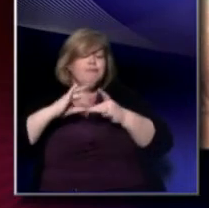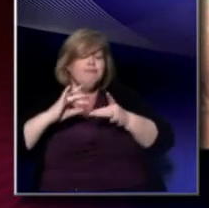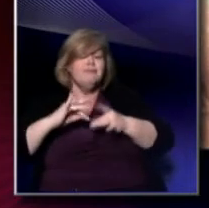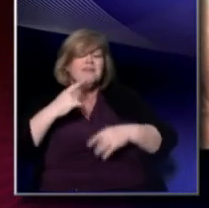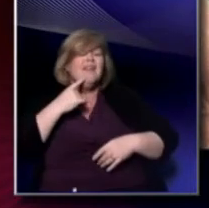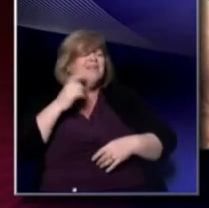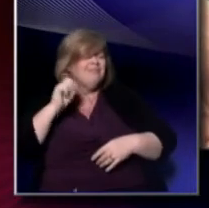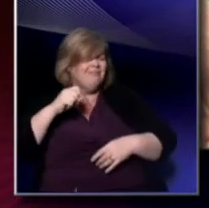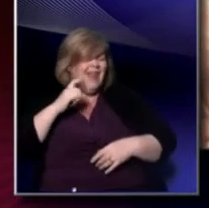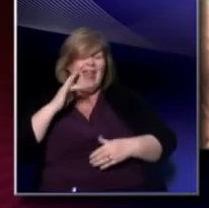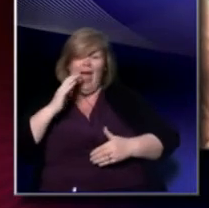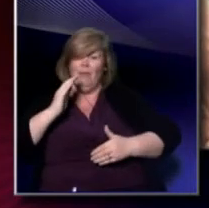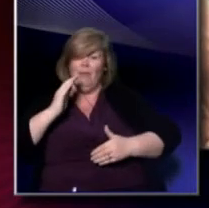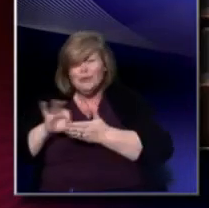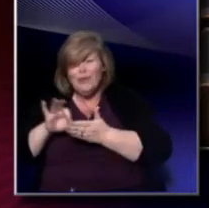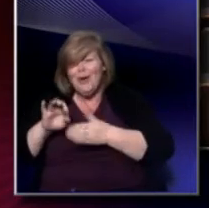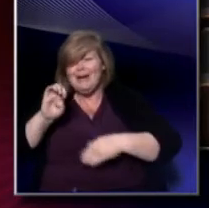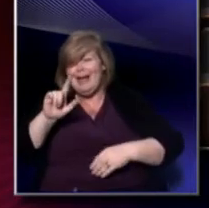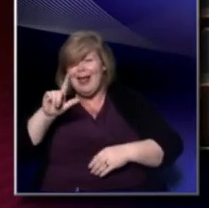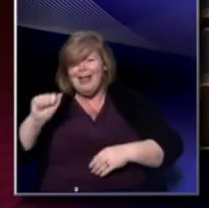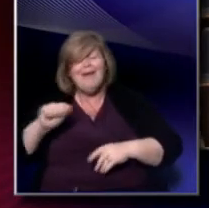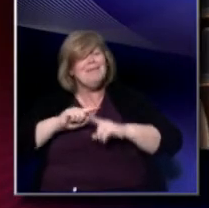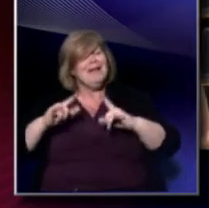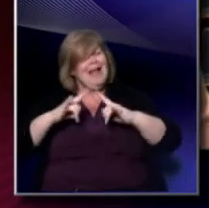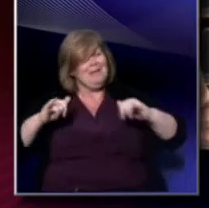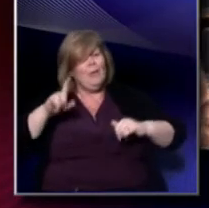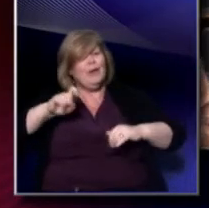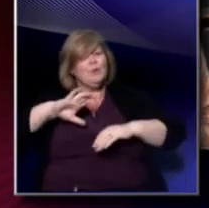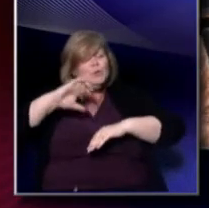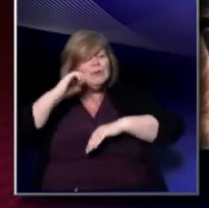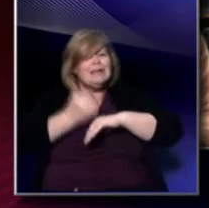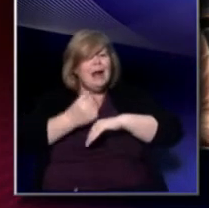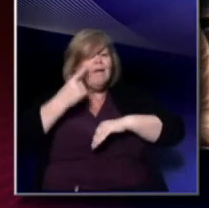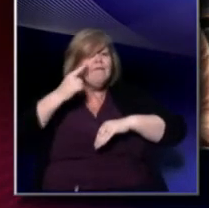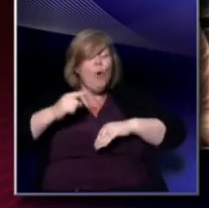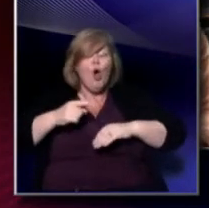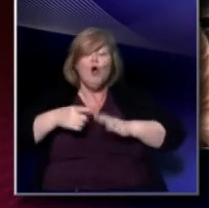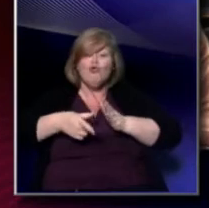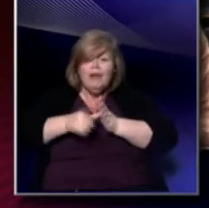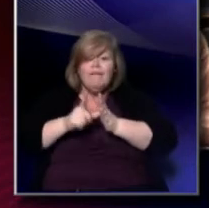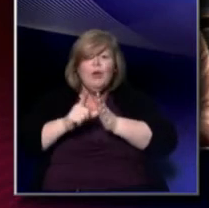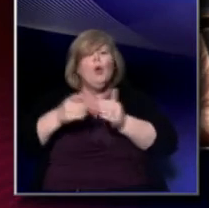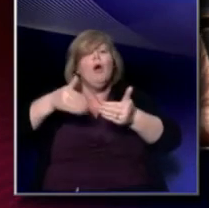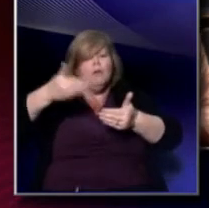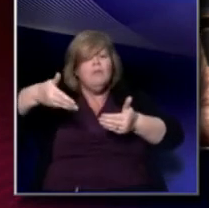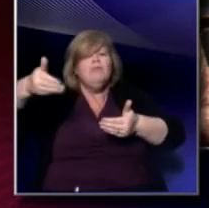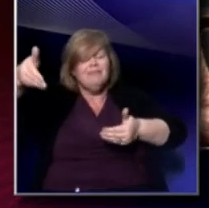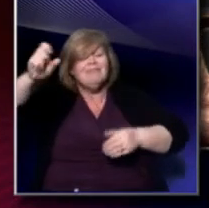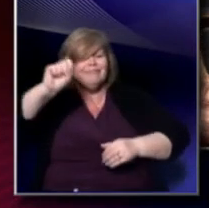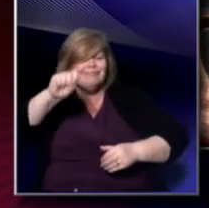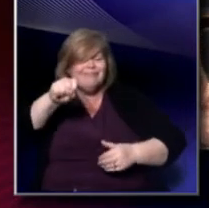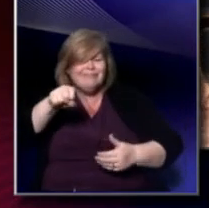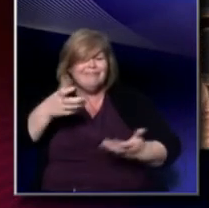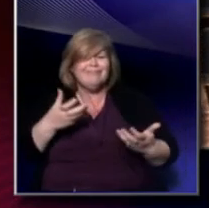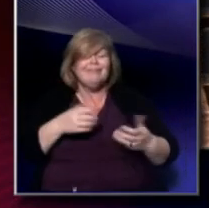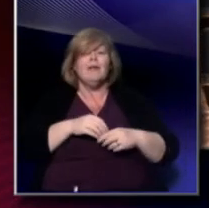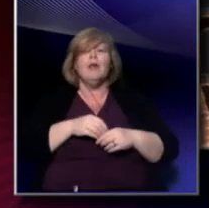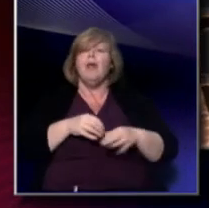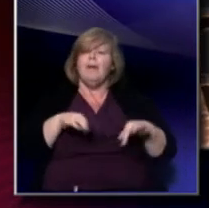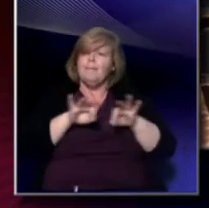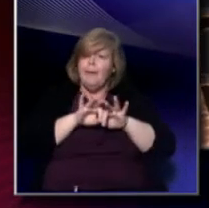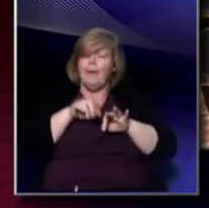noticed, there was not a system in place to do this review. And so once we want to make sure that